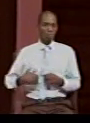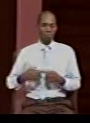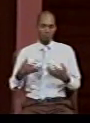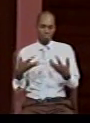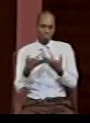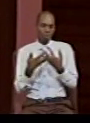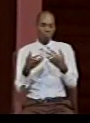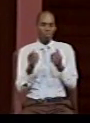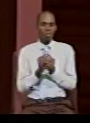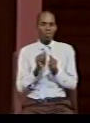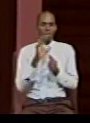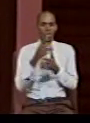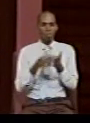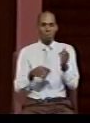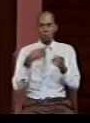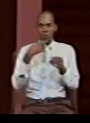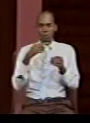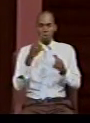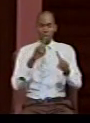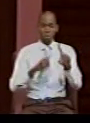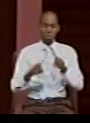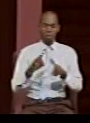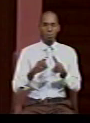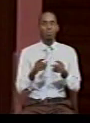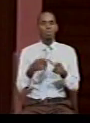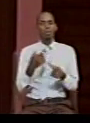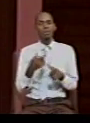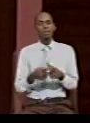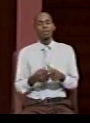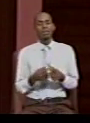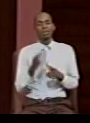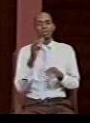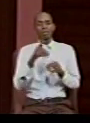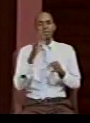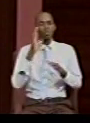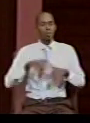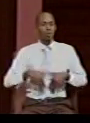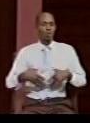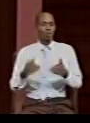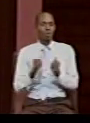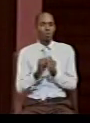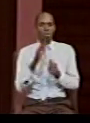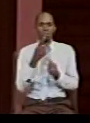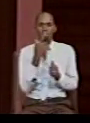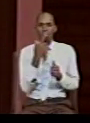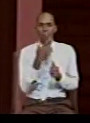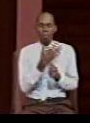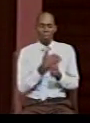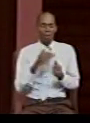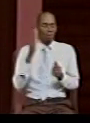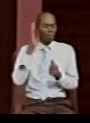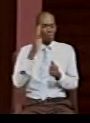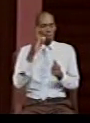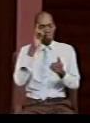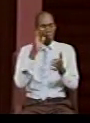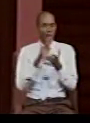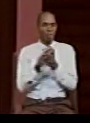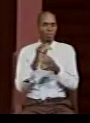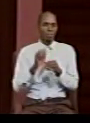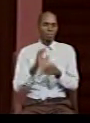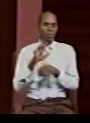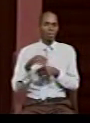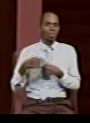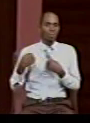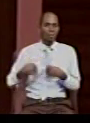thy mouth the Lord Jesus, and shall believe in thine heart that